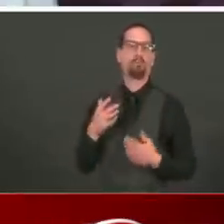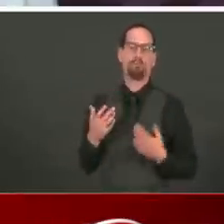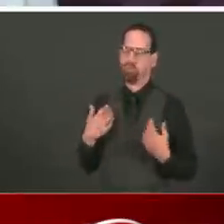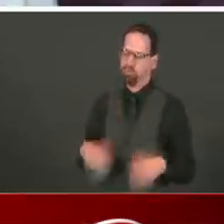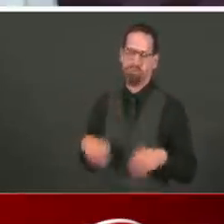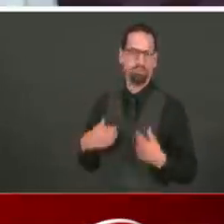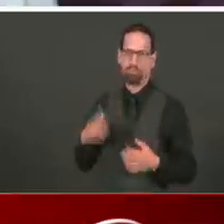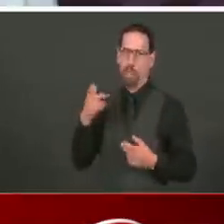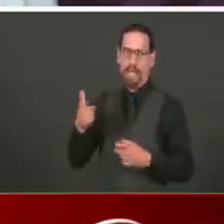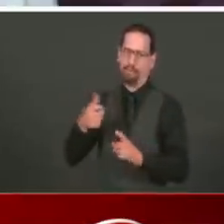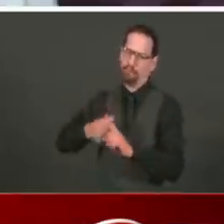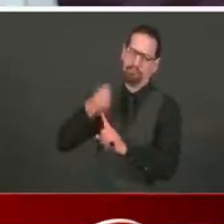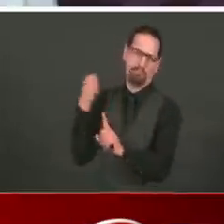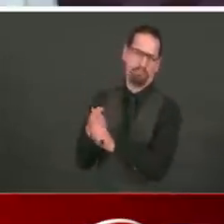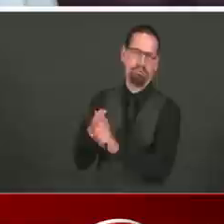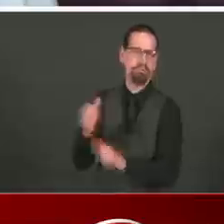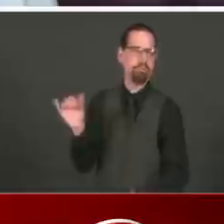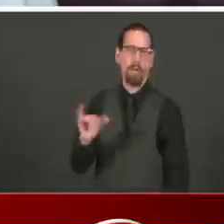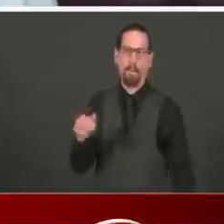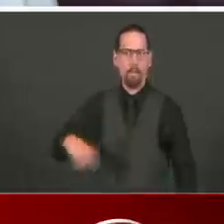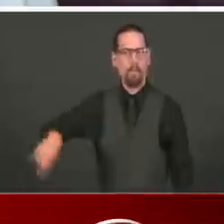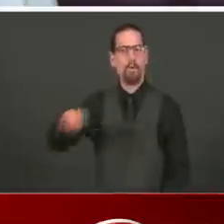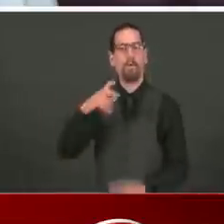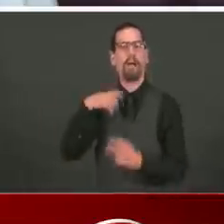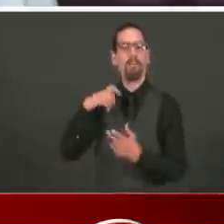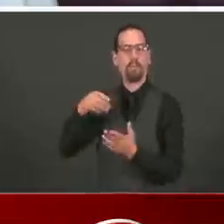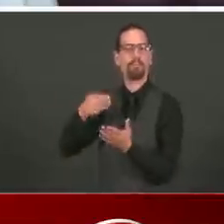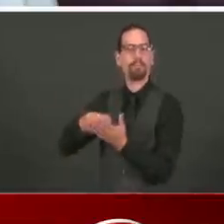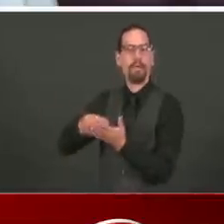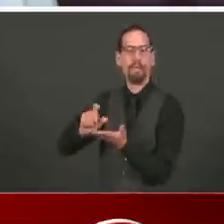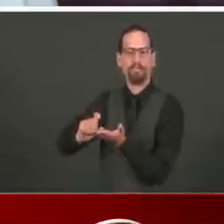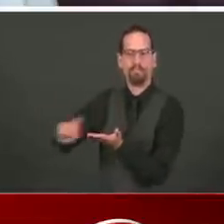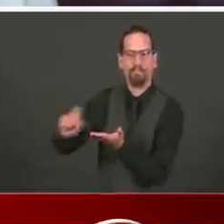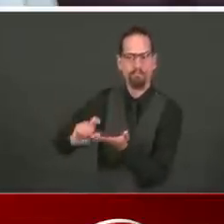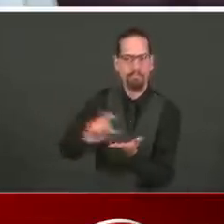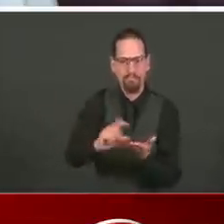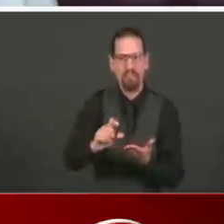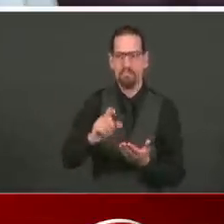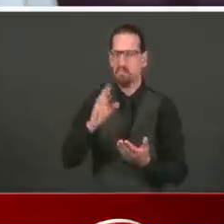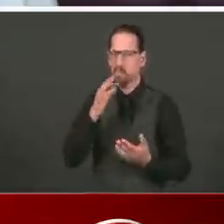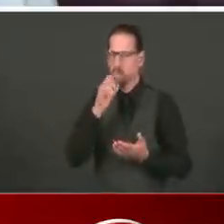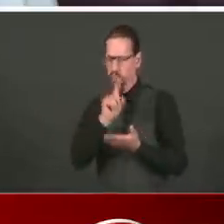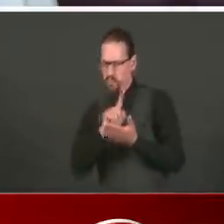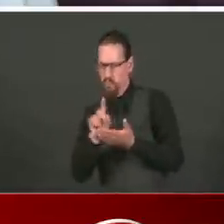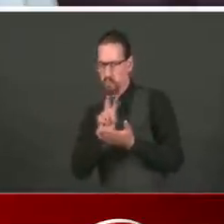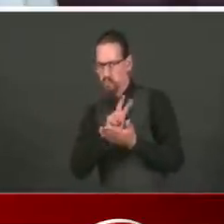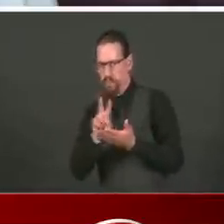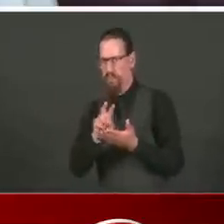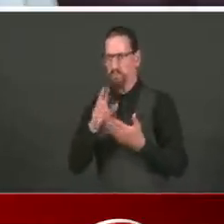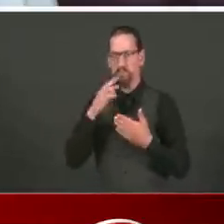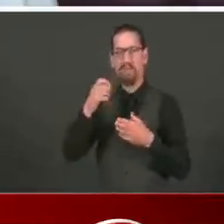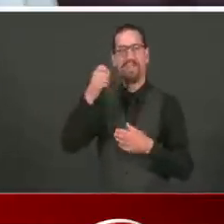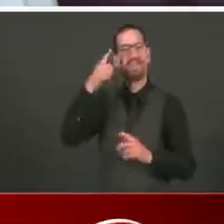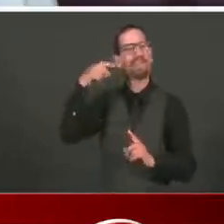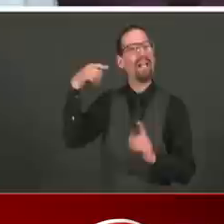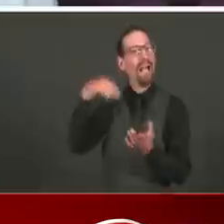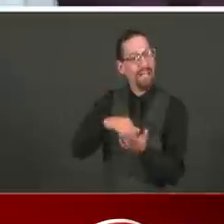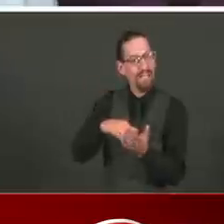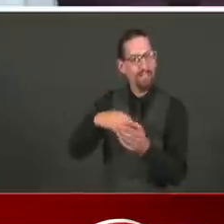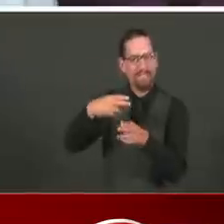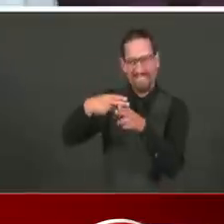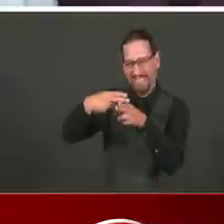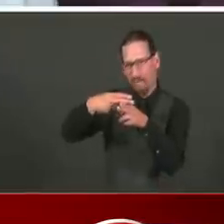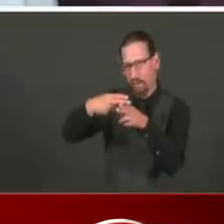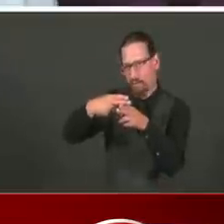what we're able to roll out in a week or so is meant to provide immediate relief, but not